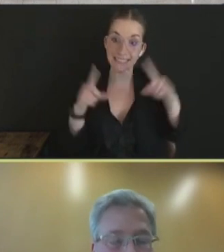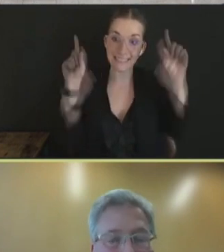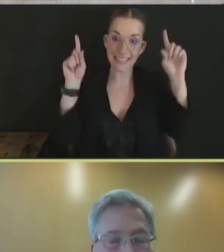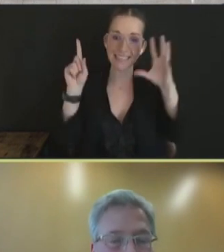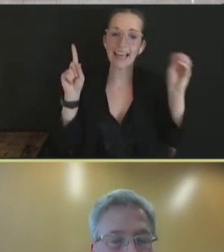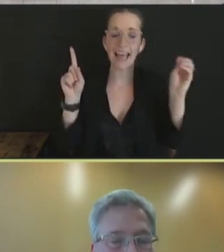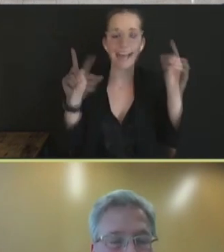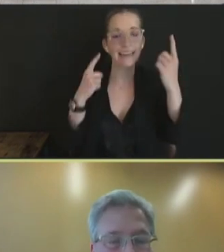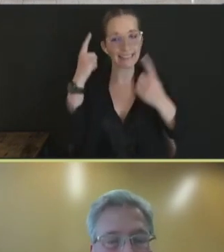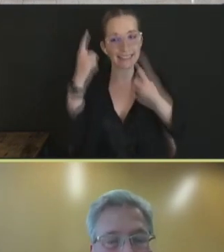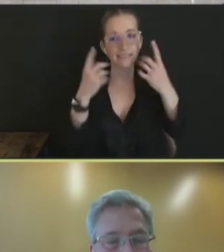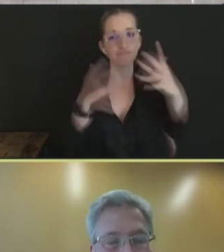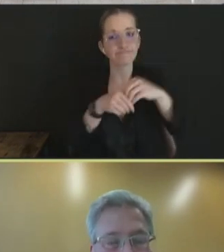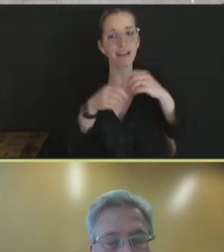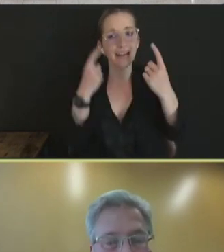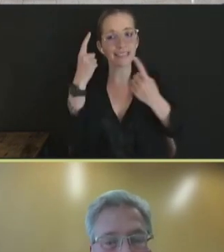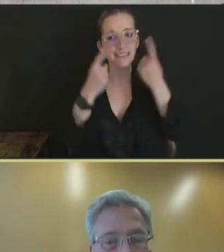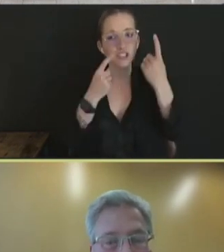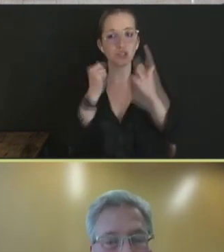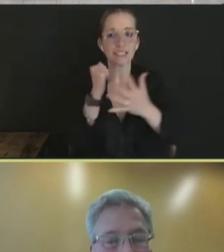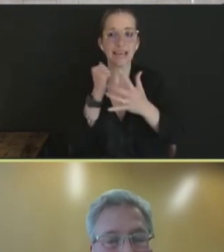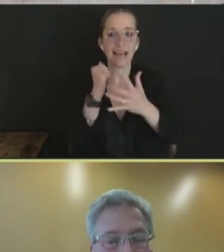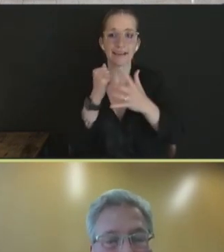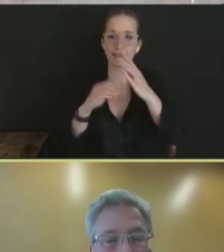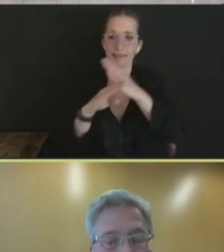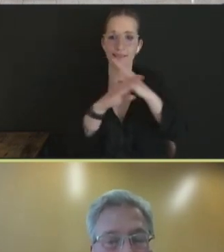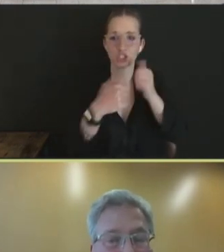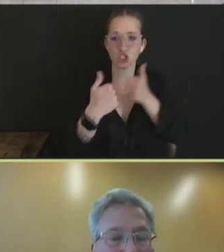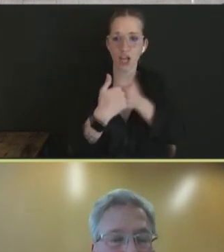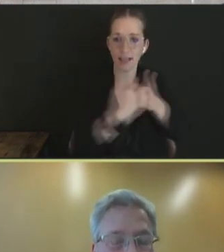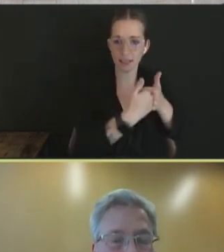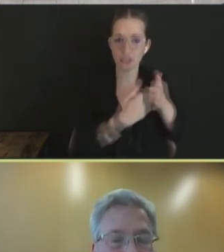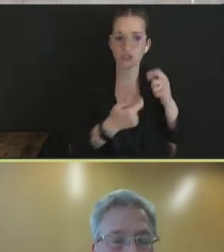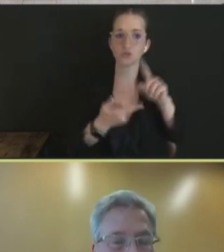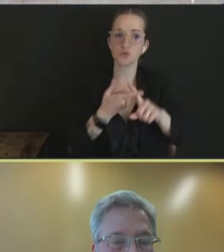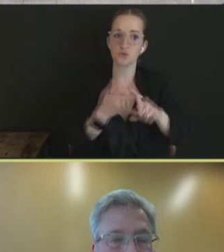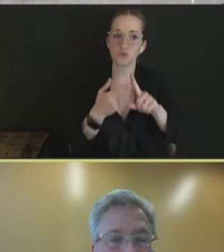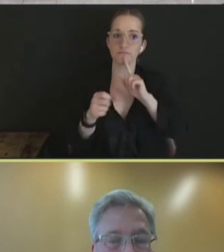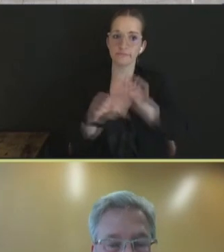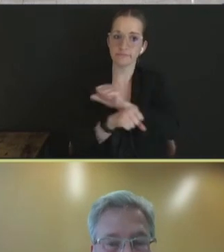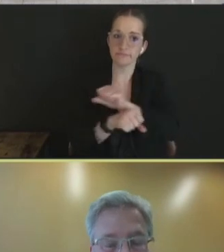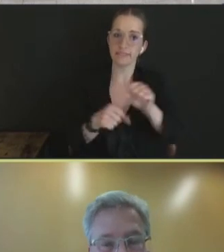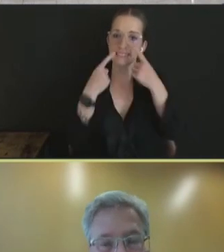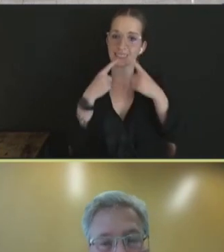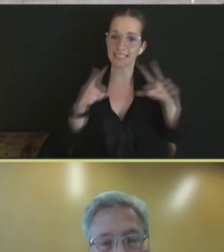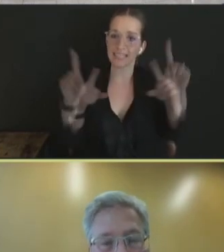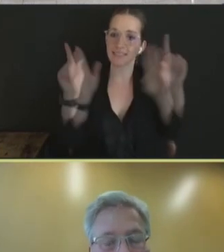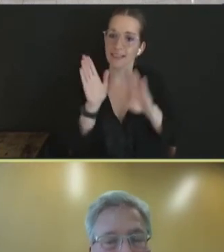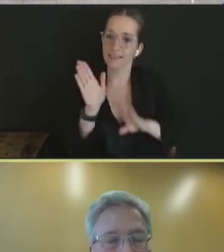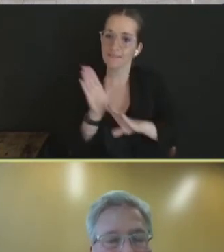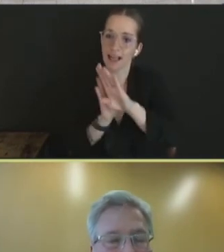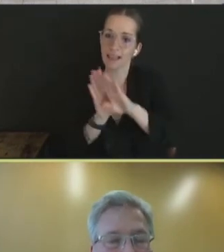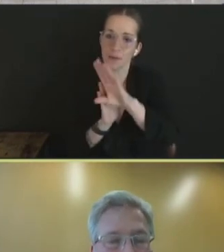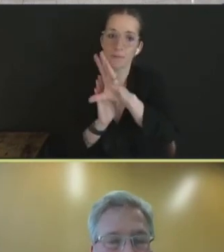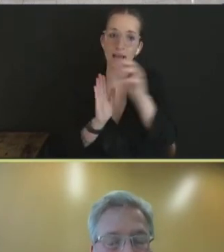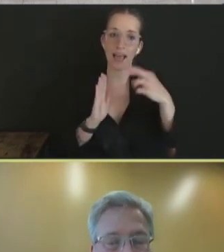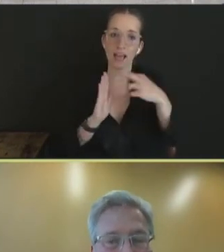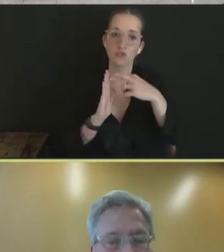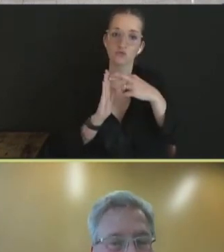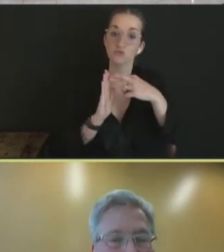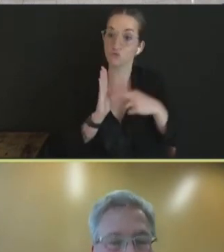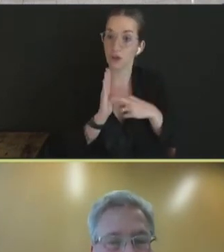hurdles for being able to successfully develop and register a